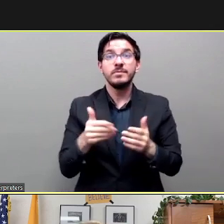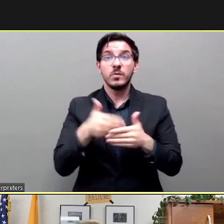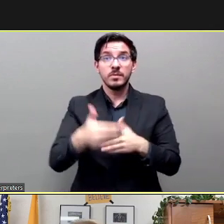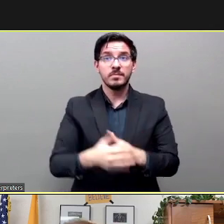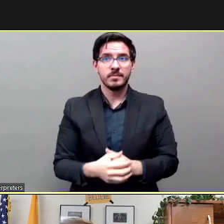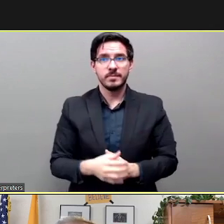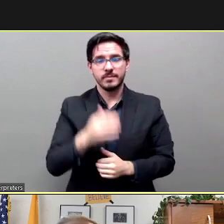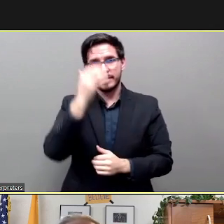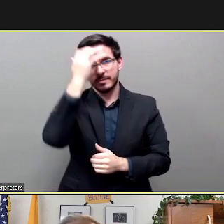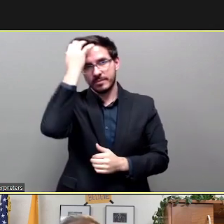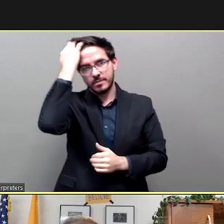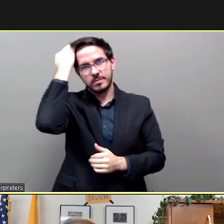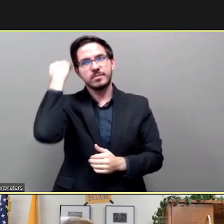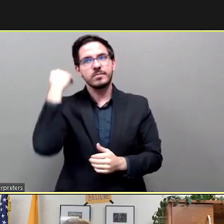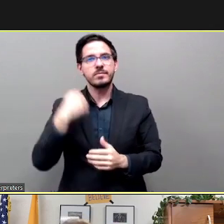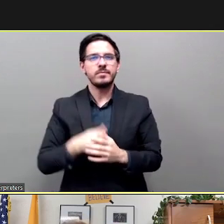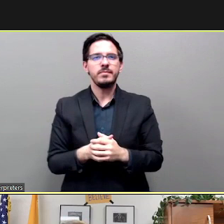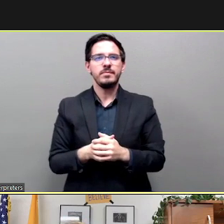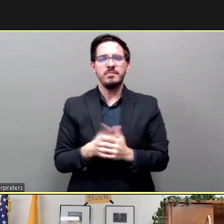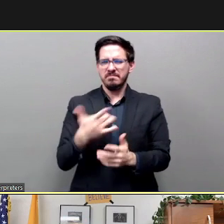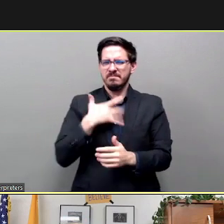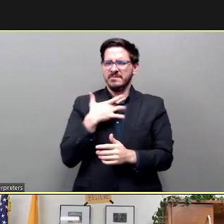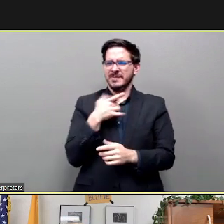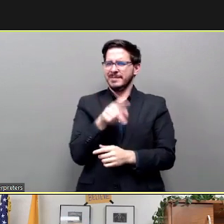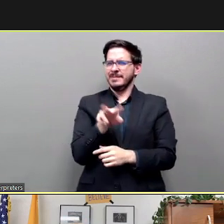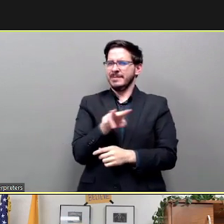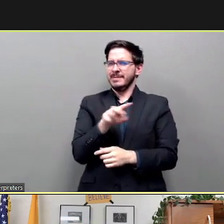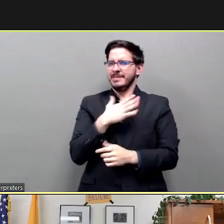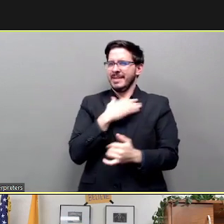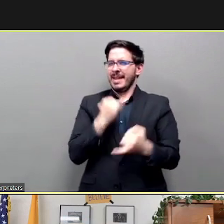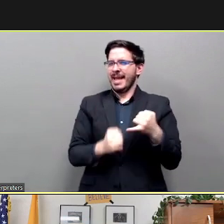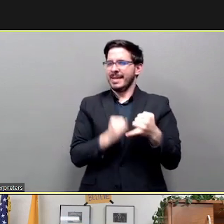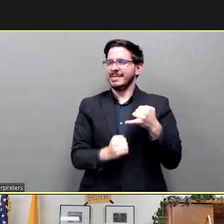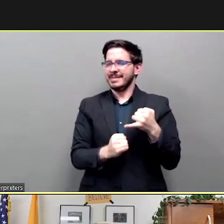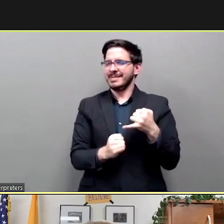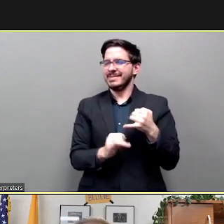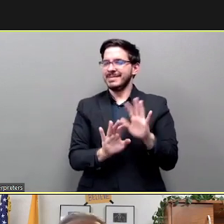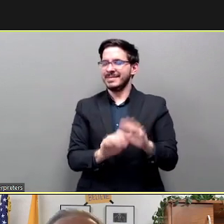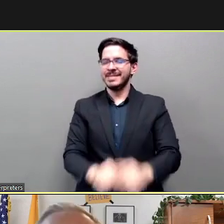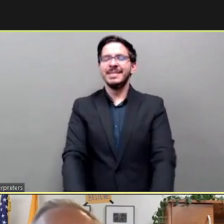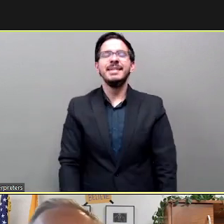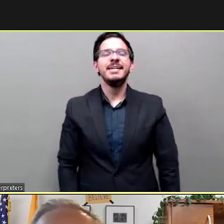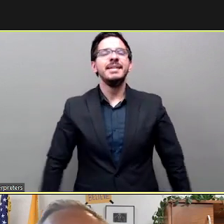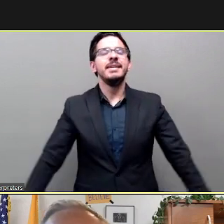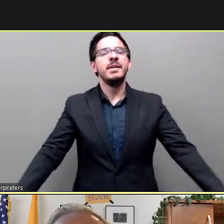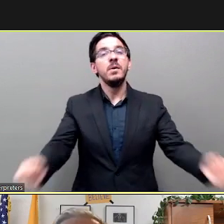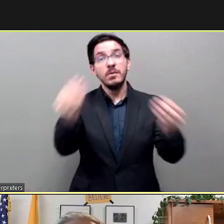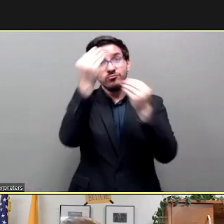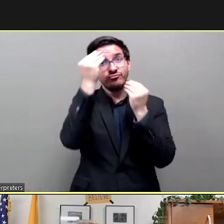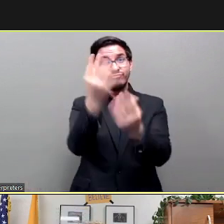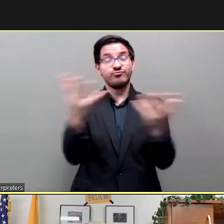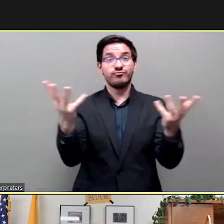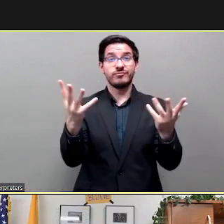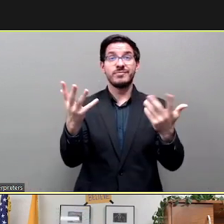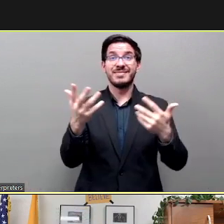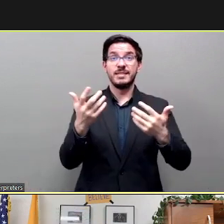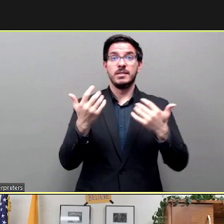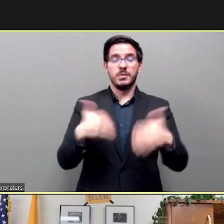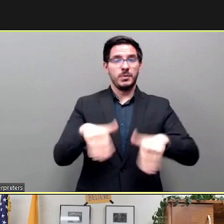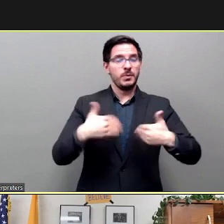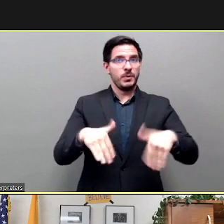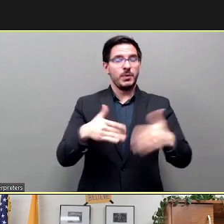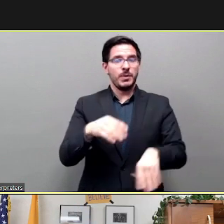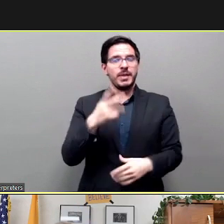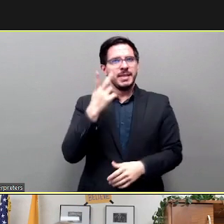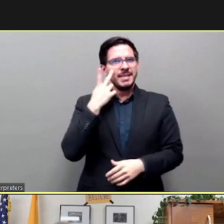I did want to, I think this might be my last slide, but I wanted to let people know that because of the dramatic shift